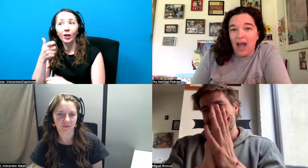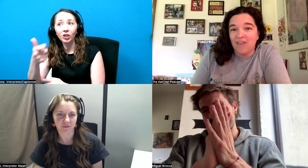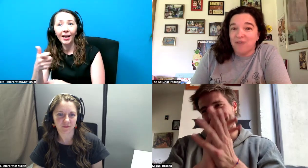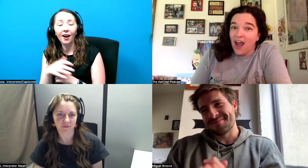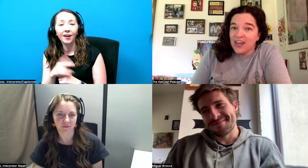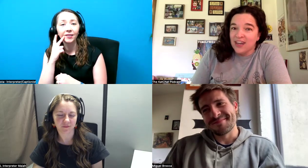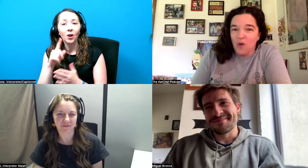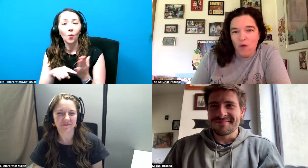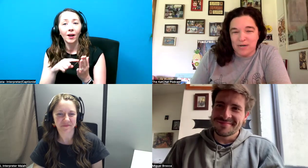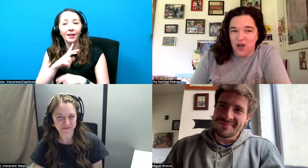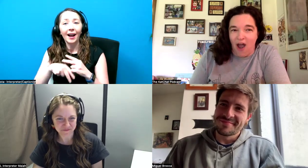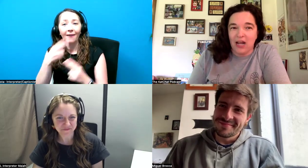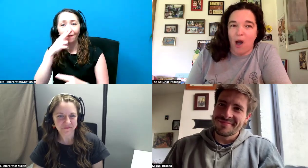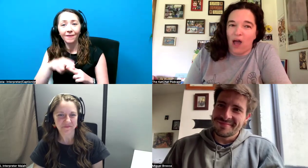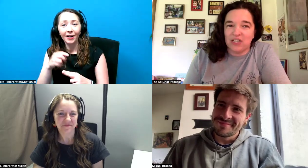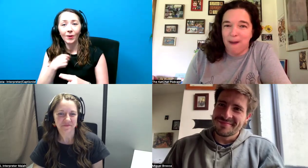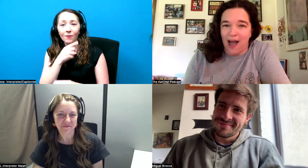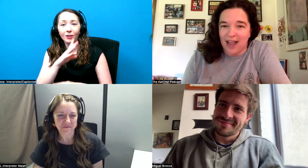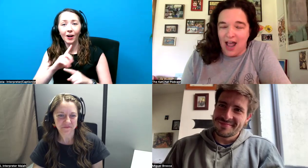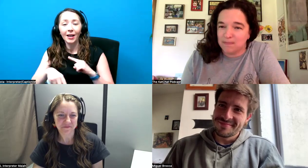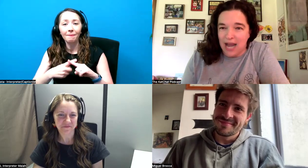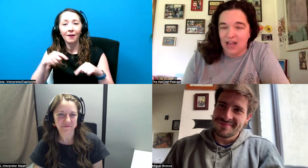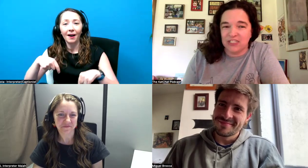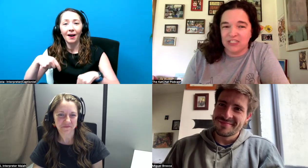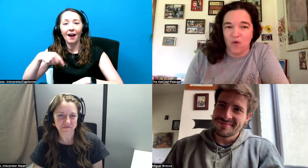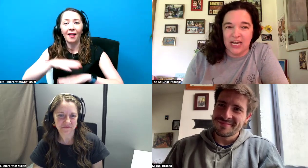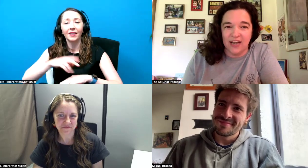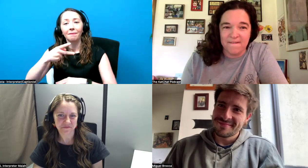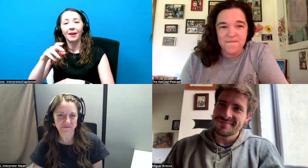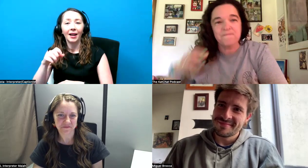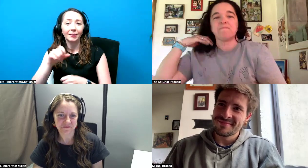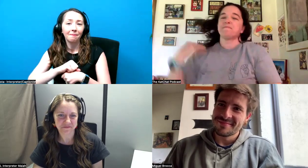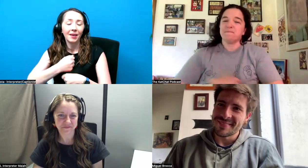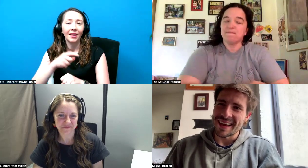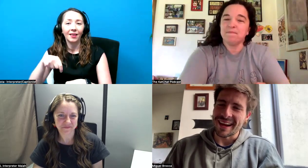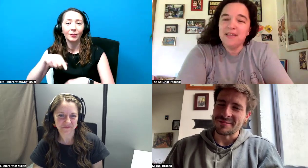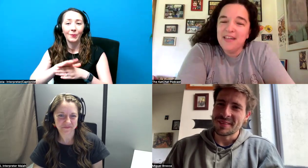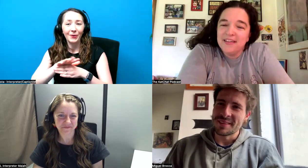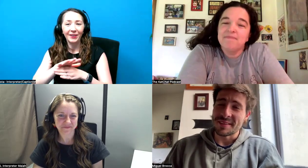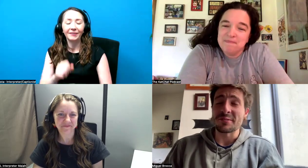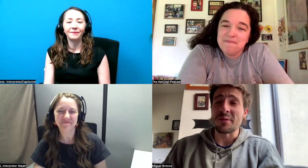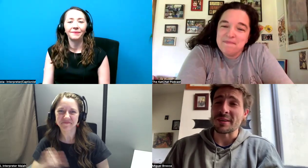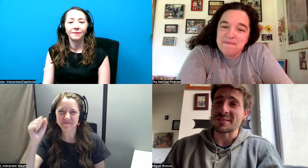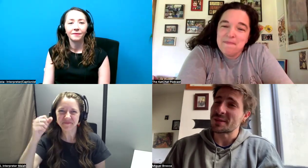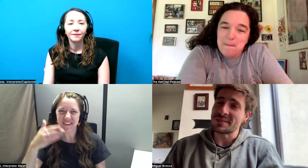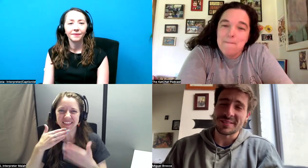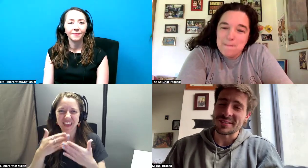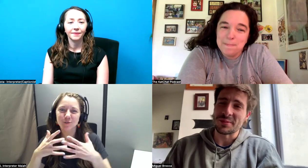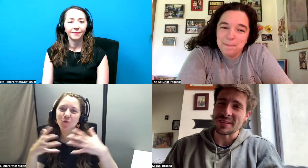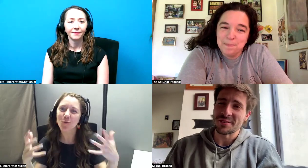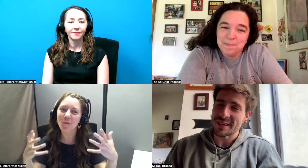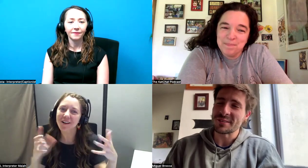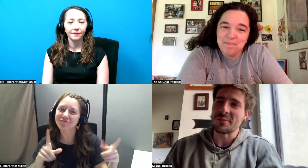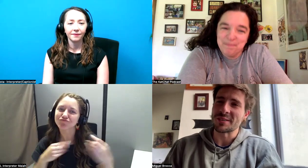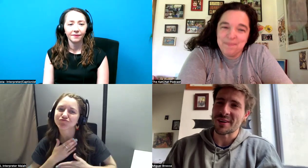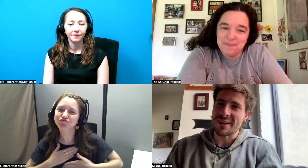see what kind of fun we've been talking about on this podcast, making this movie. Yeah. Thank you so much. It's been such a